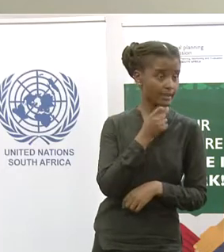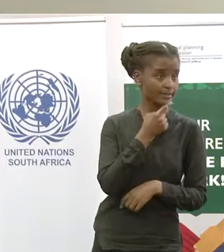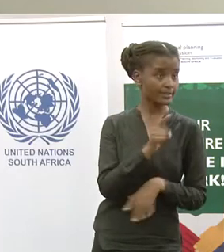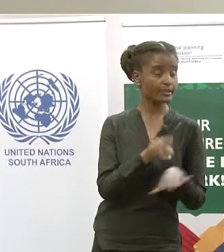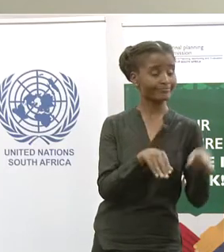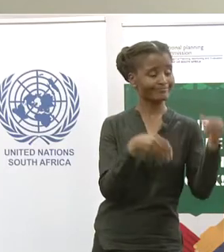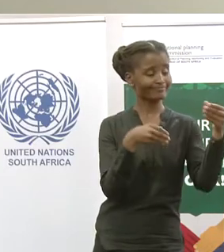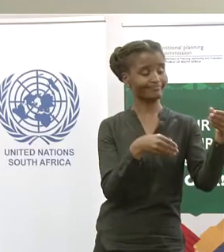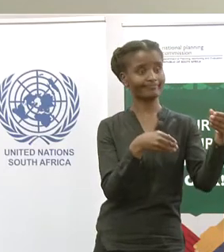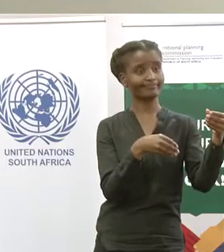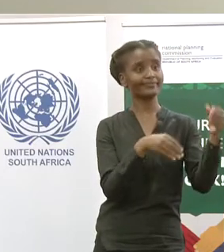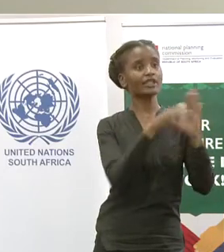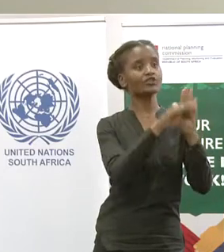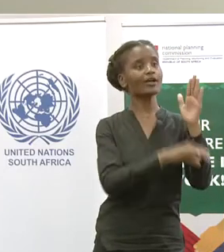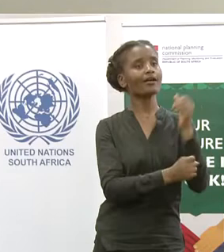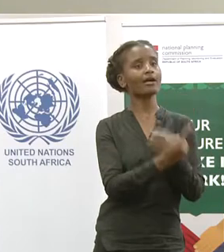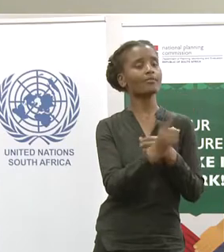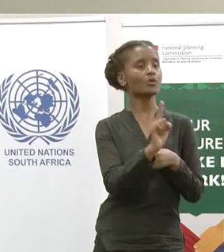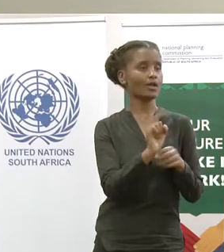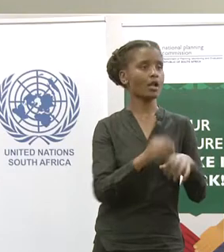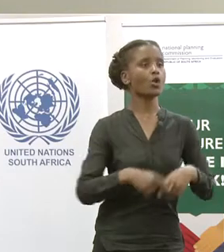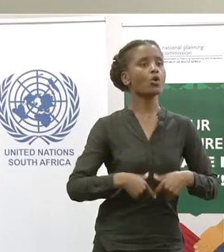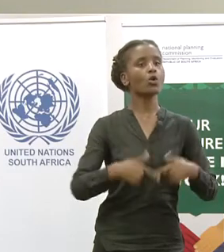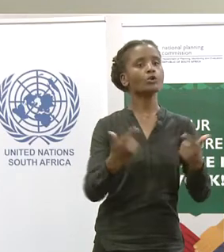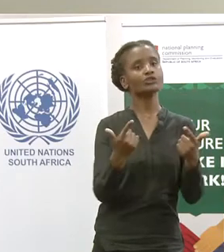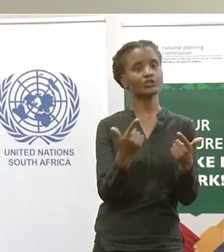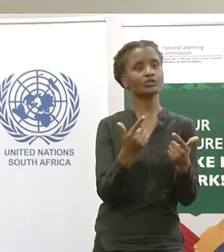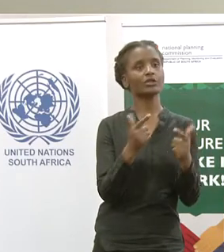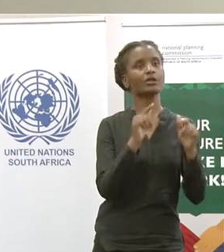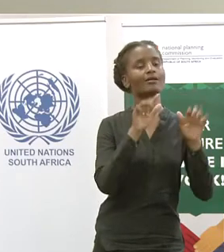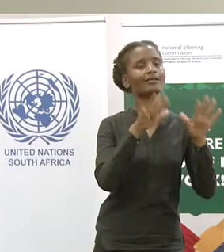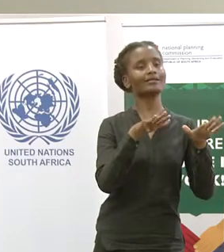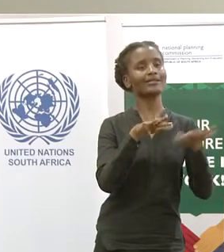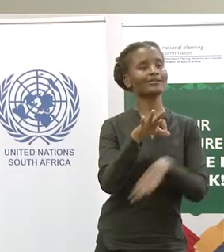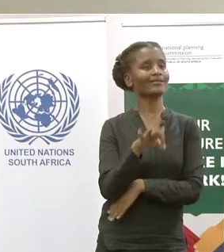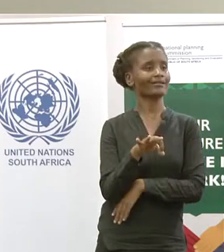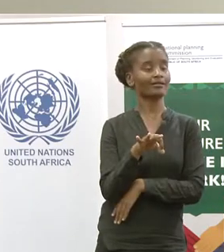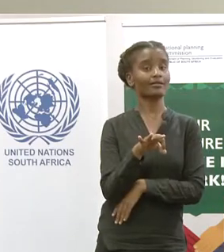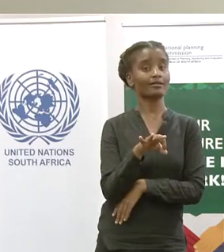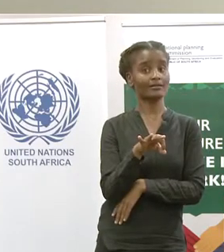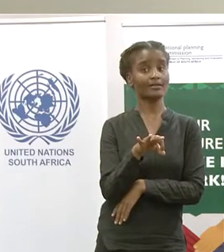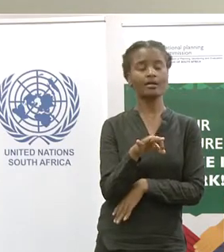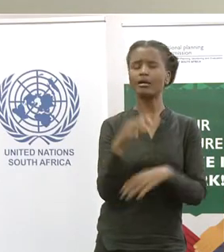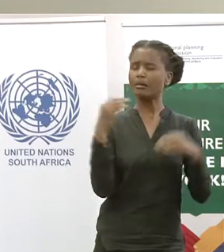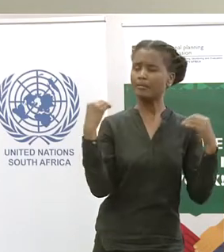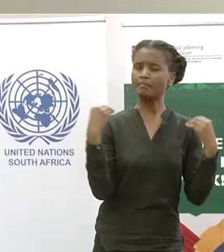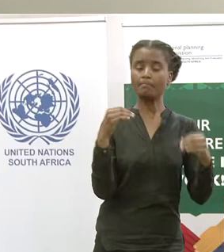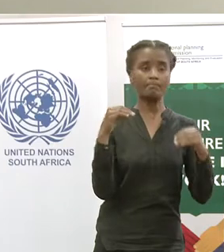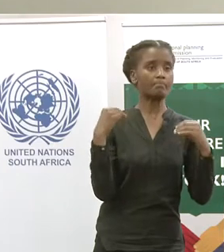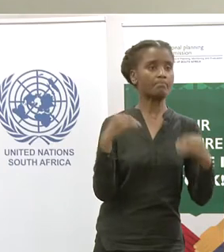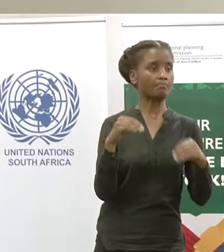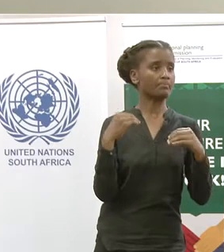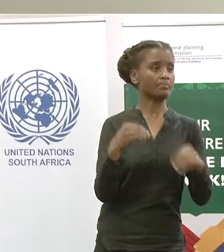was launched around 1993. Around the time of 1992 was a very busy time in South Africa,